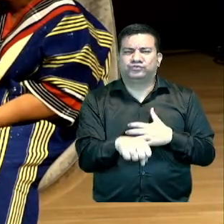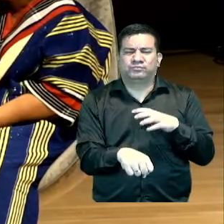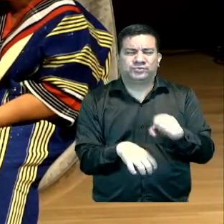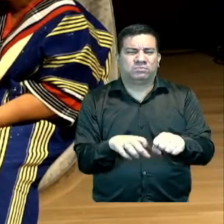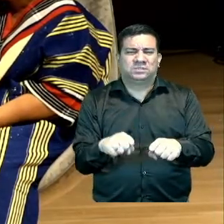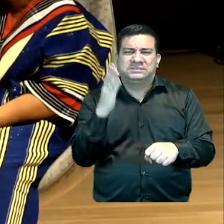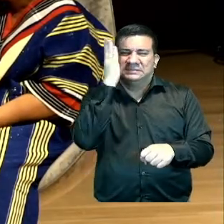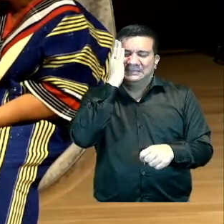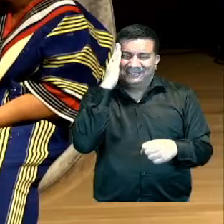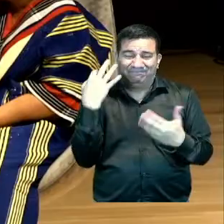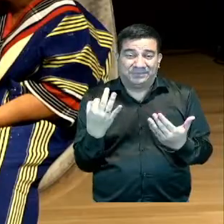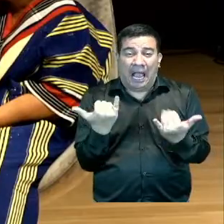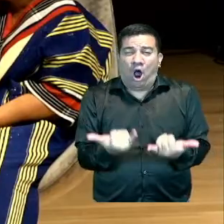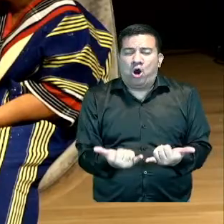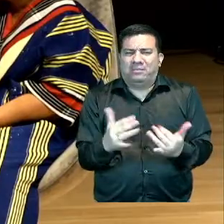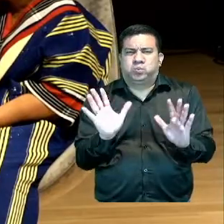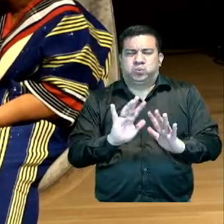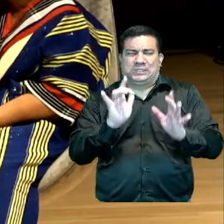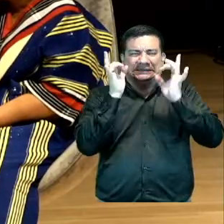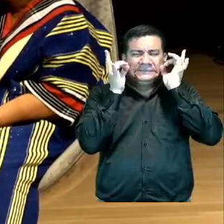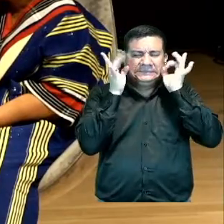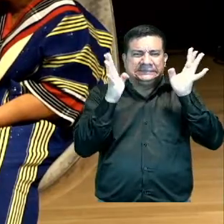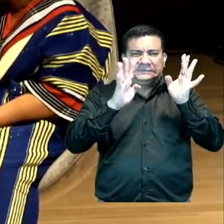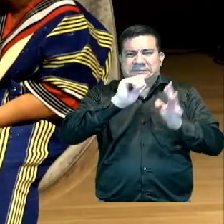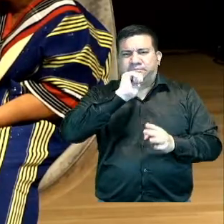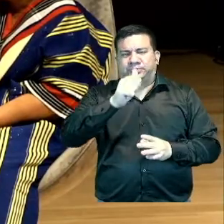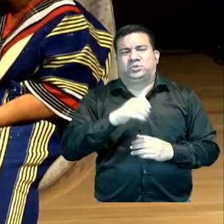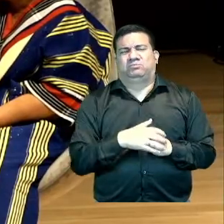change that presents us with